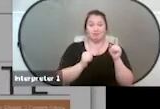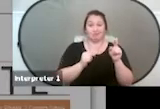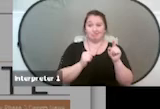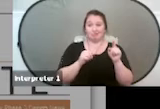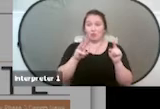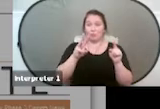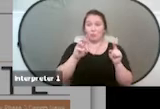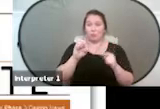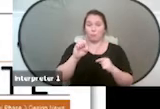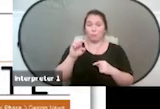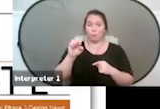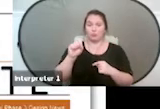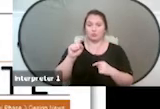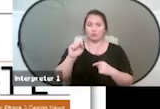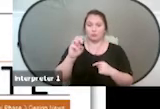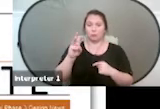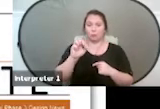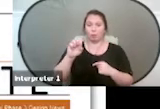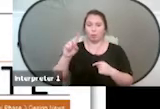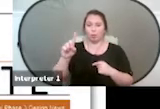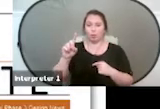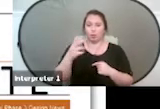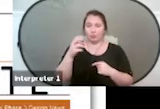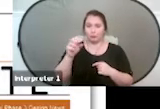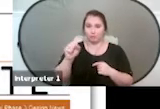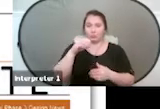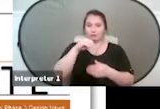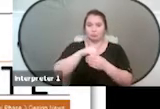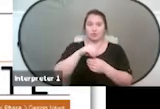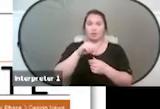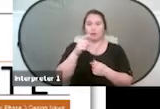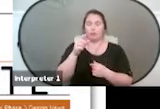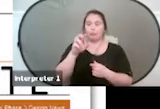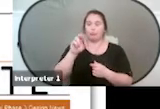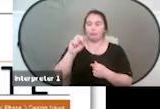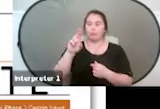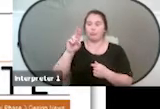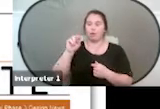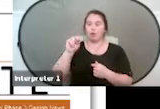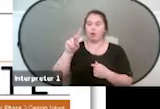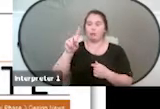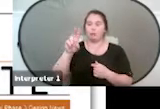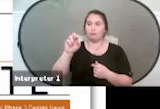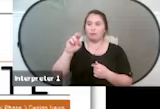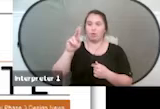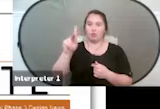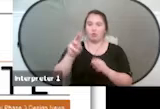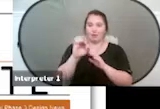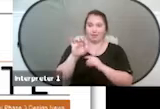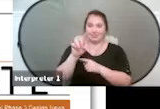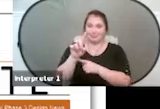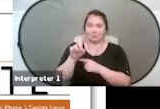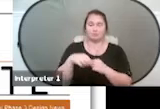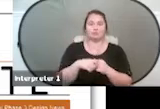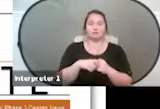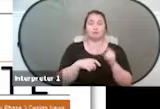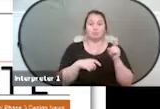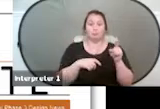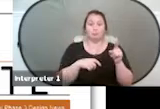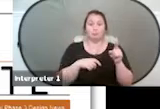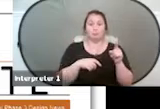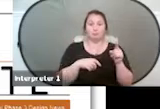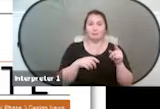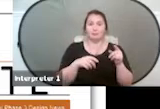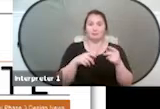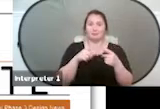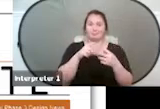High School in Round Rock ISD. And this was a comprehensive master planned phased improvement